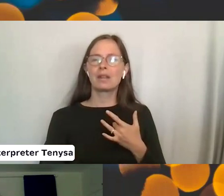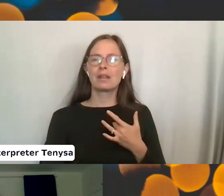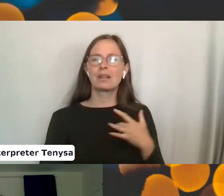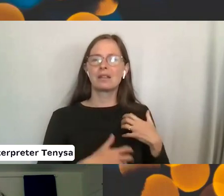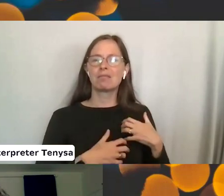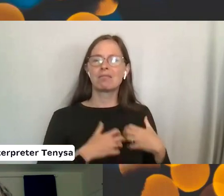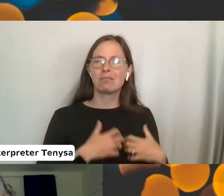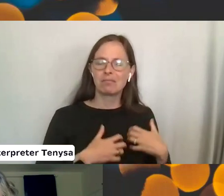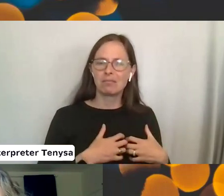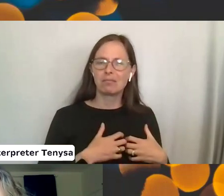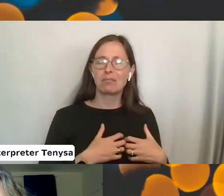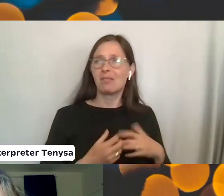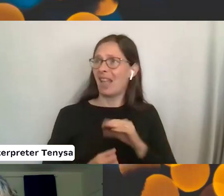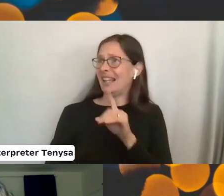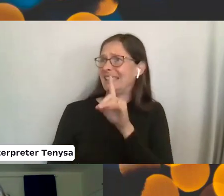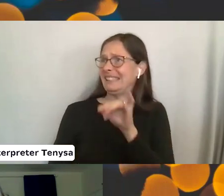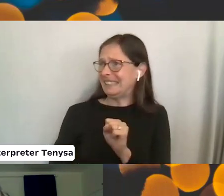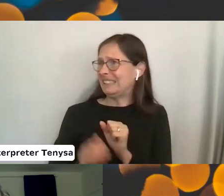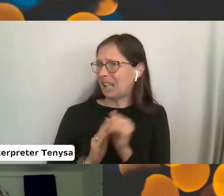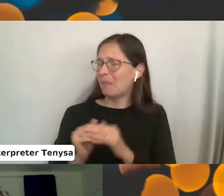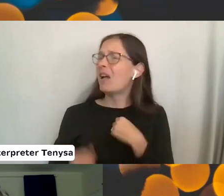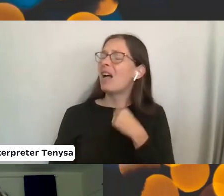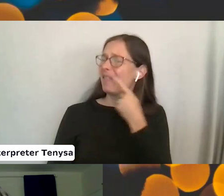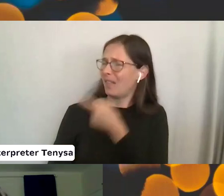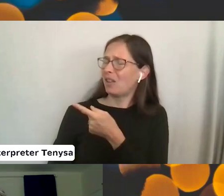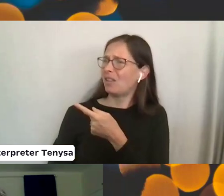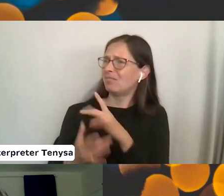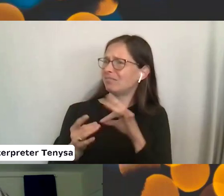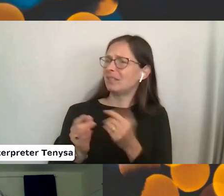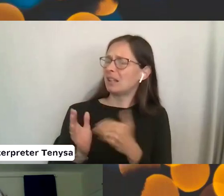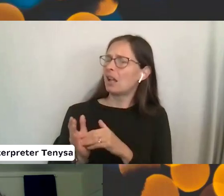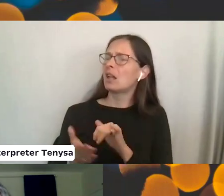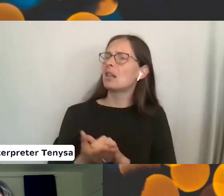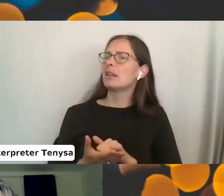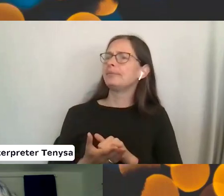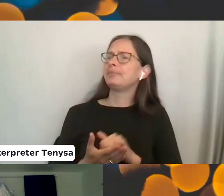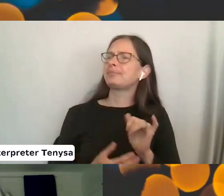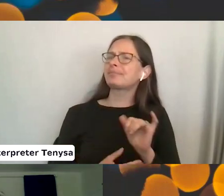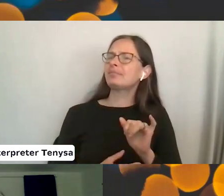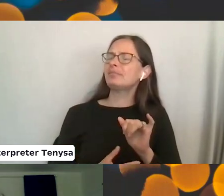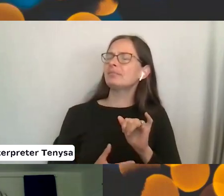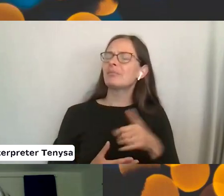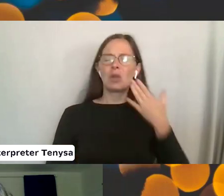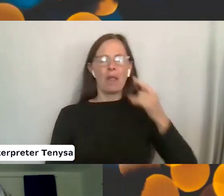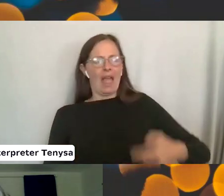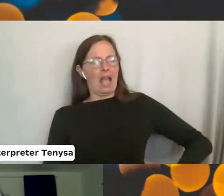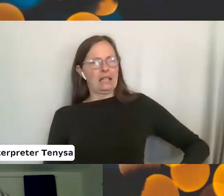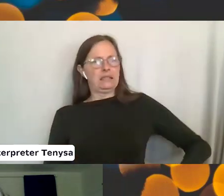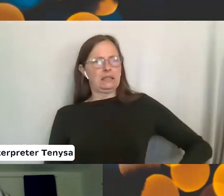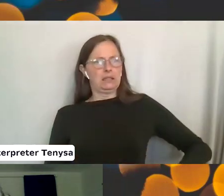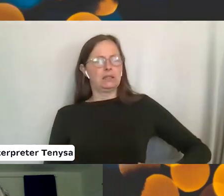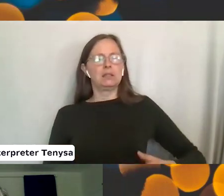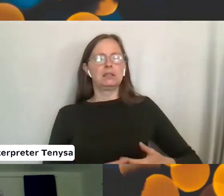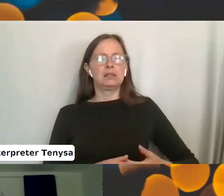information. I mean, because I think you're bringing up again that like instincts that served me